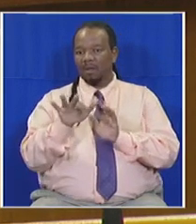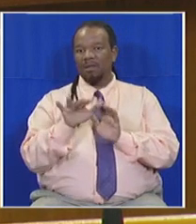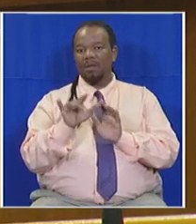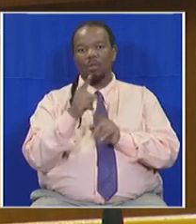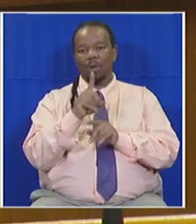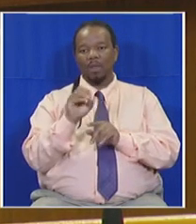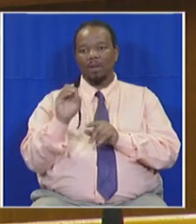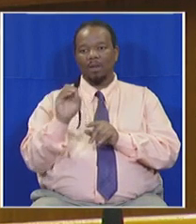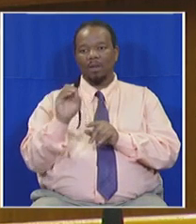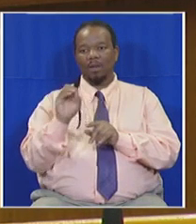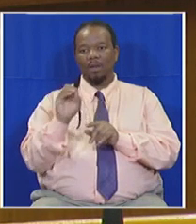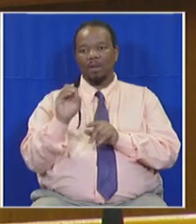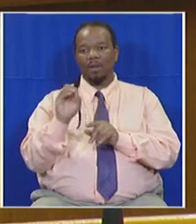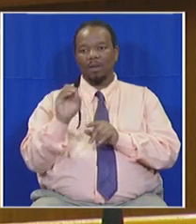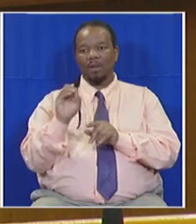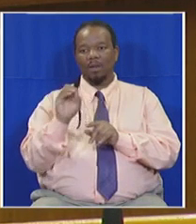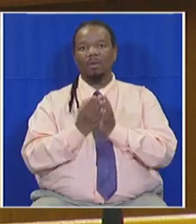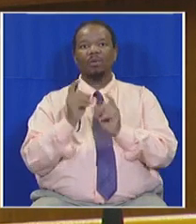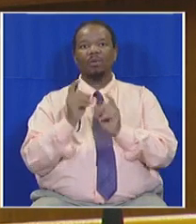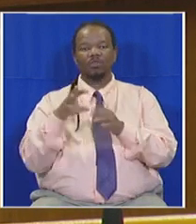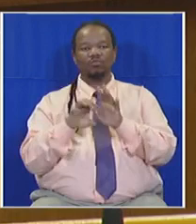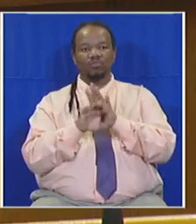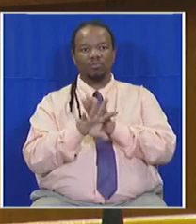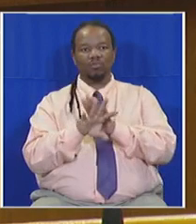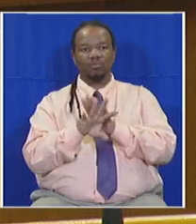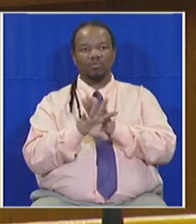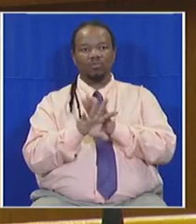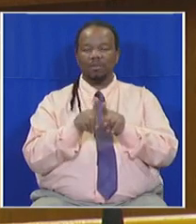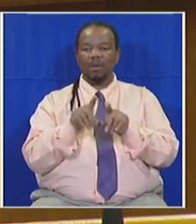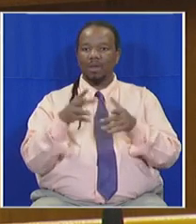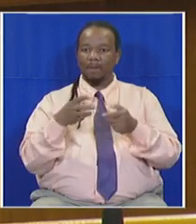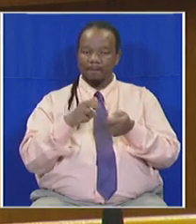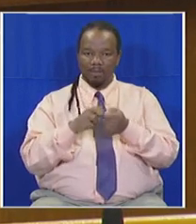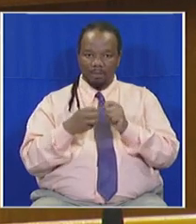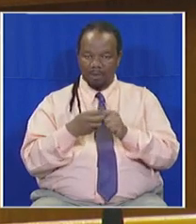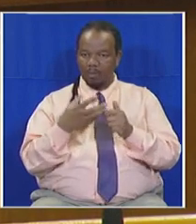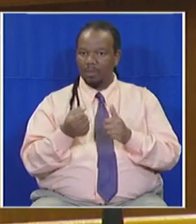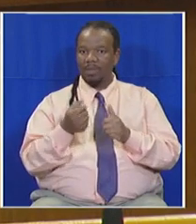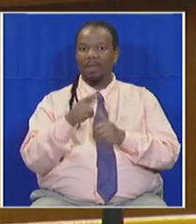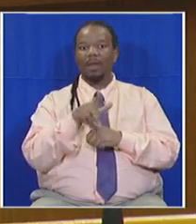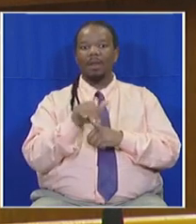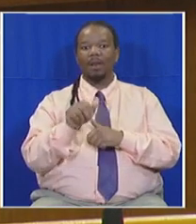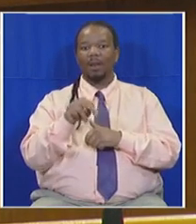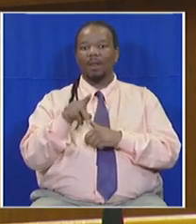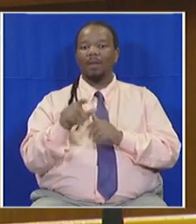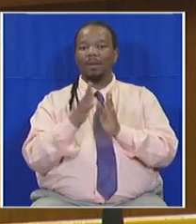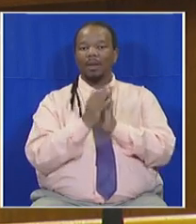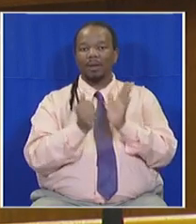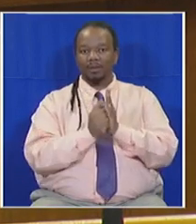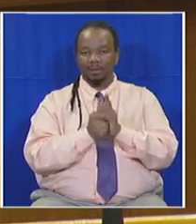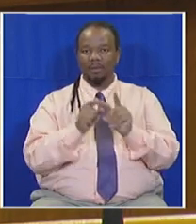published, we are still grappling with the effects of the Land Act and its various manifestations over the